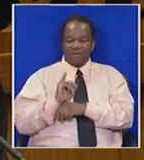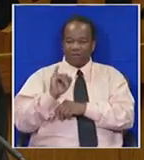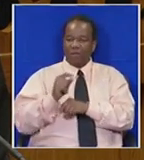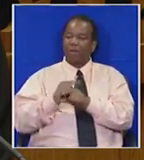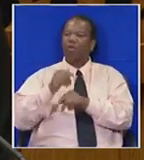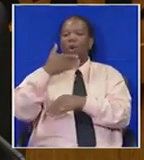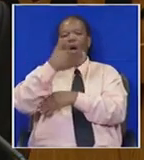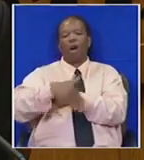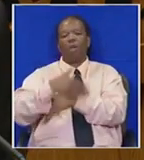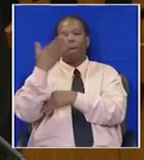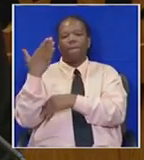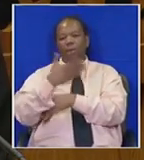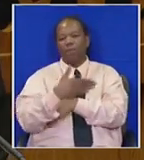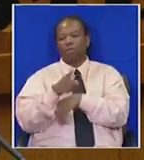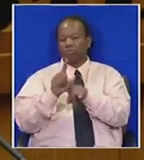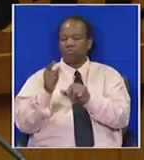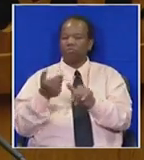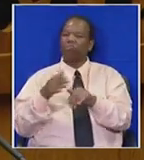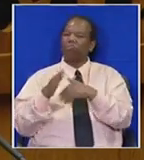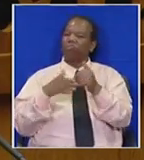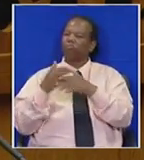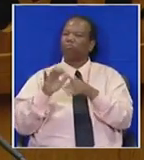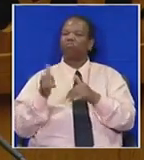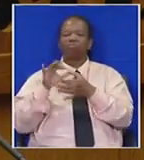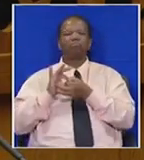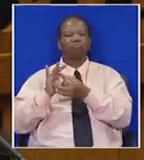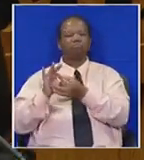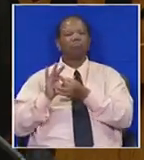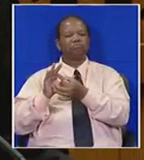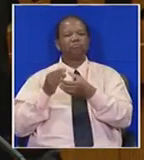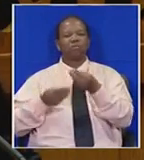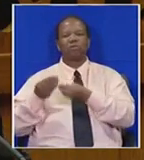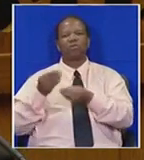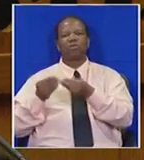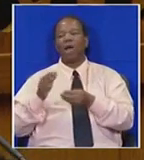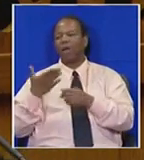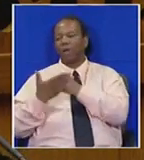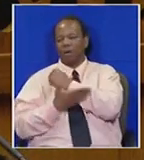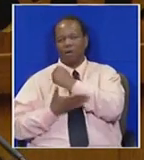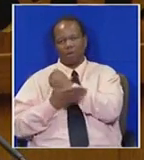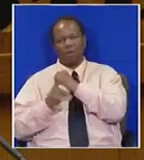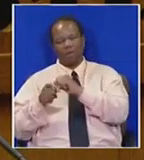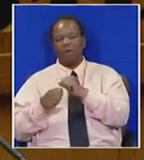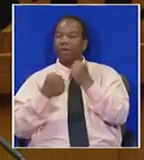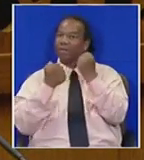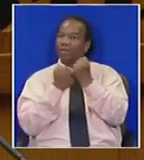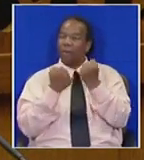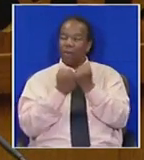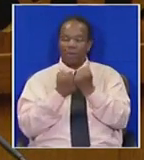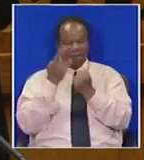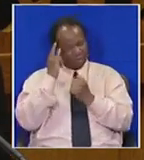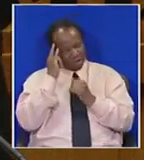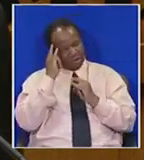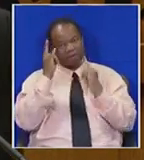infrastructure facilities to deepen our economic relations with neighbors. To support innovation, government will finalize a